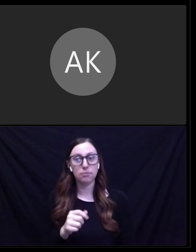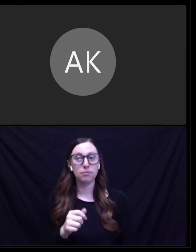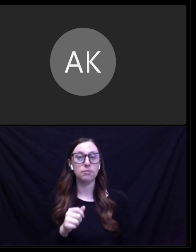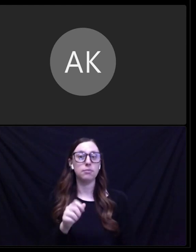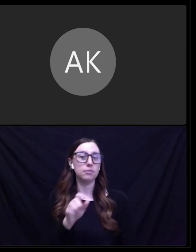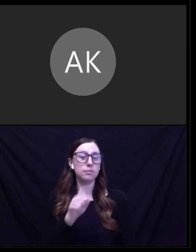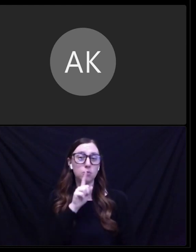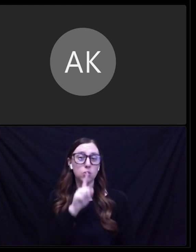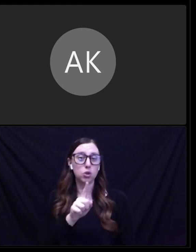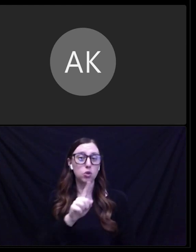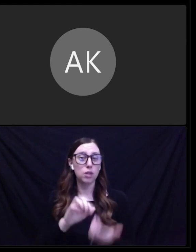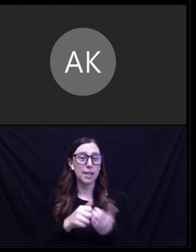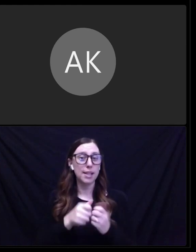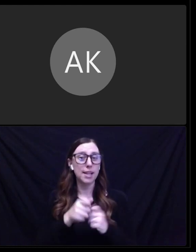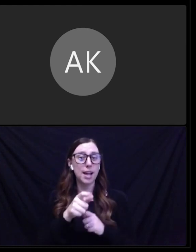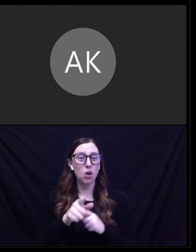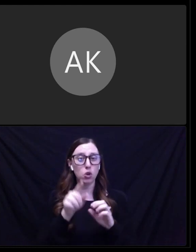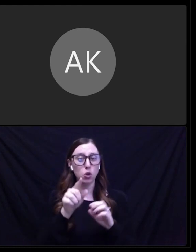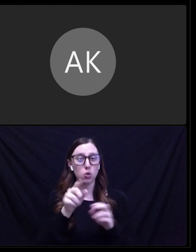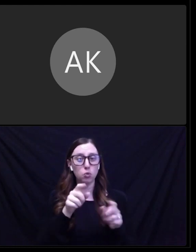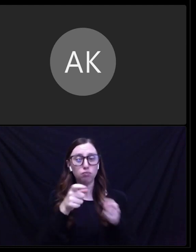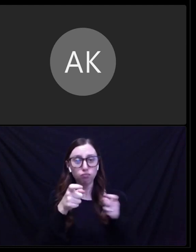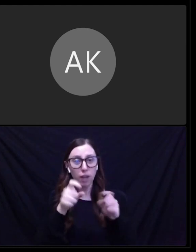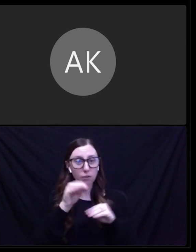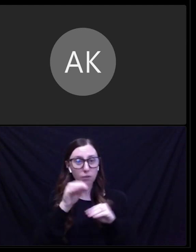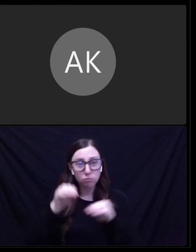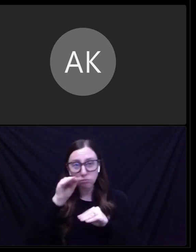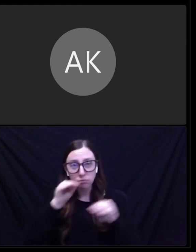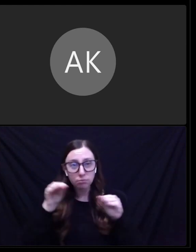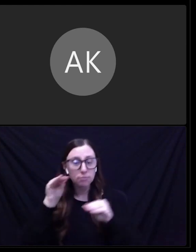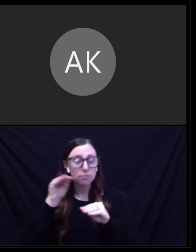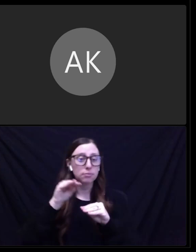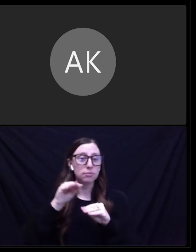right are really how you navigate around